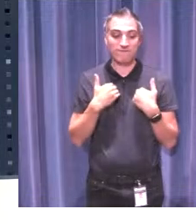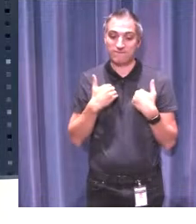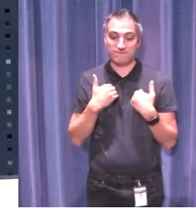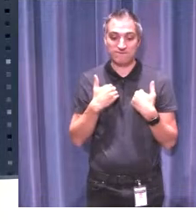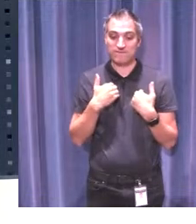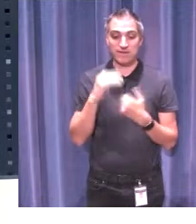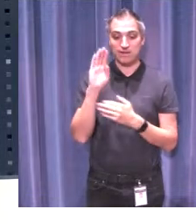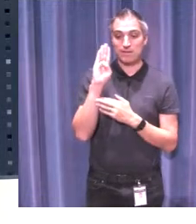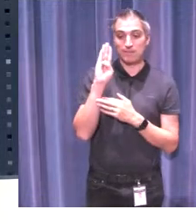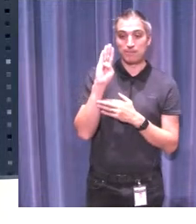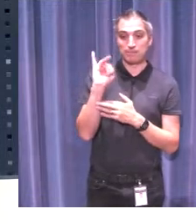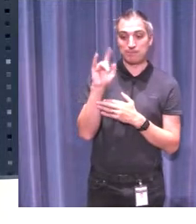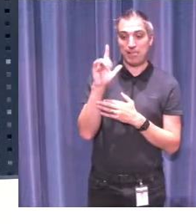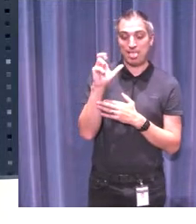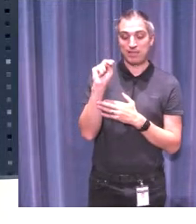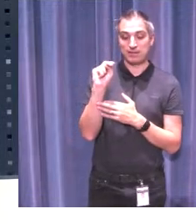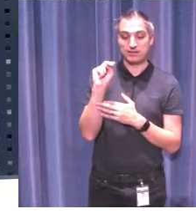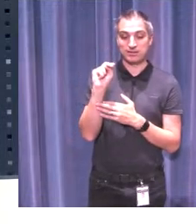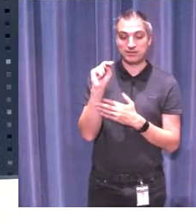billion-dollar